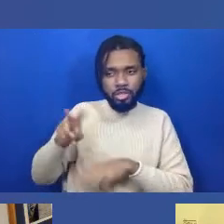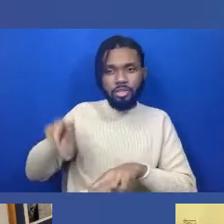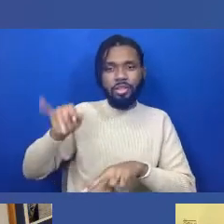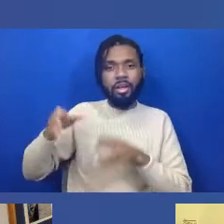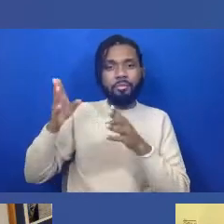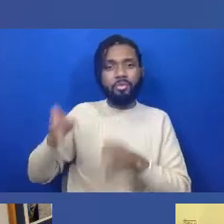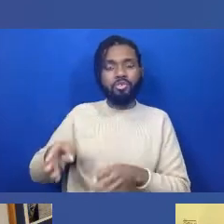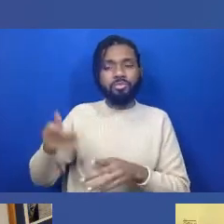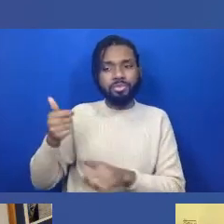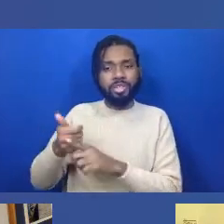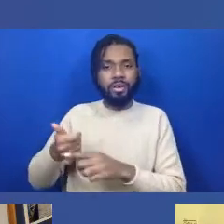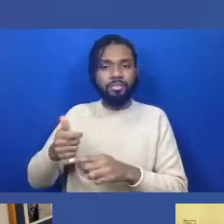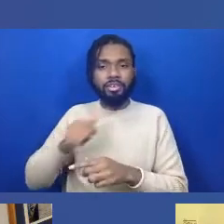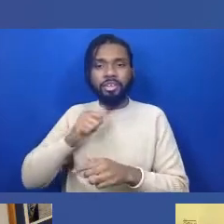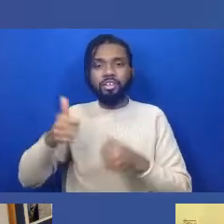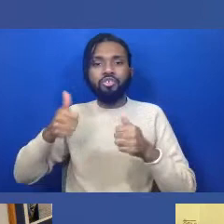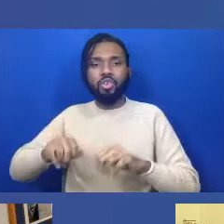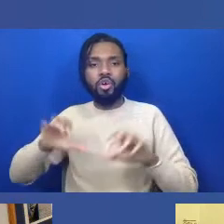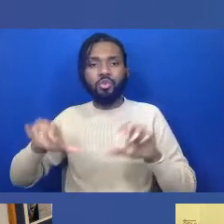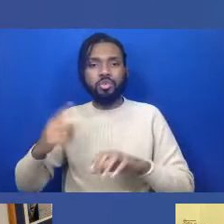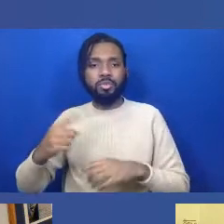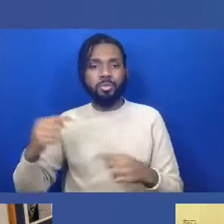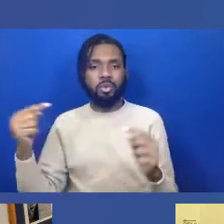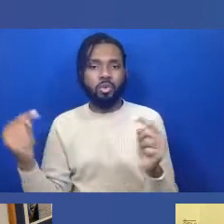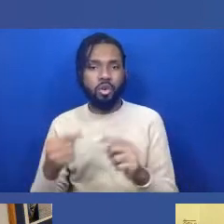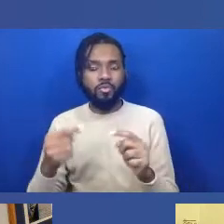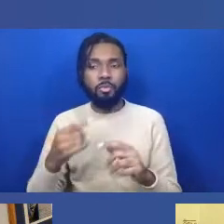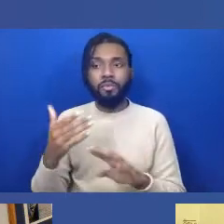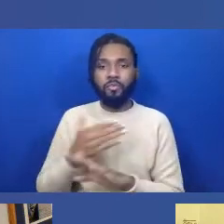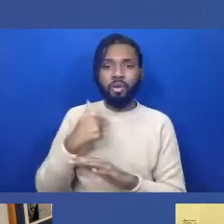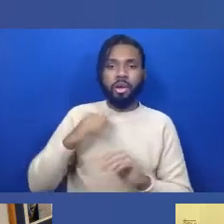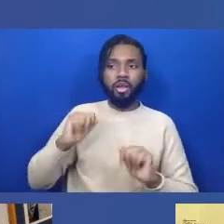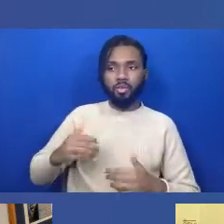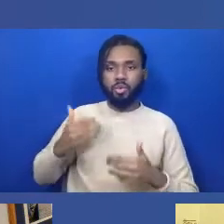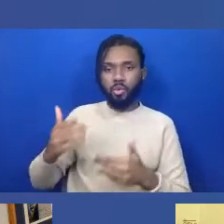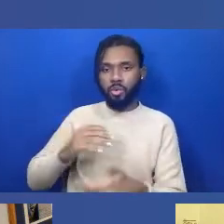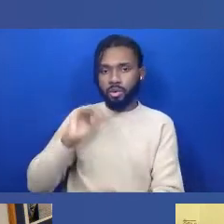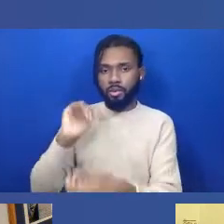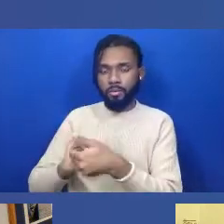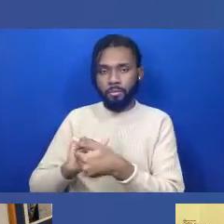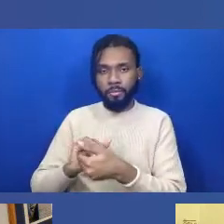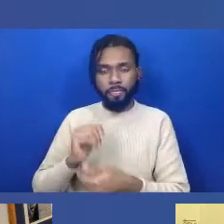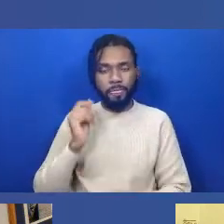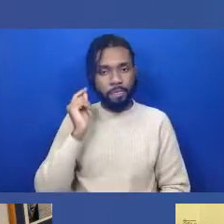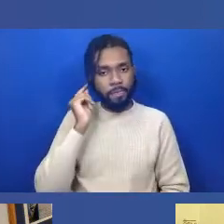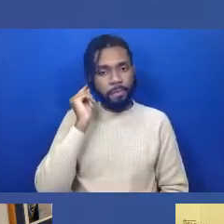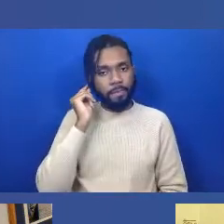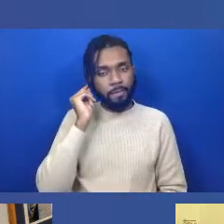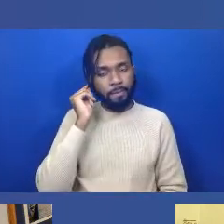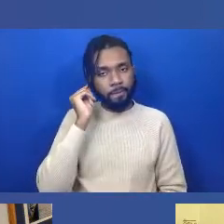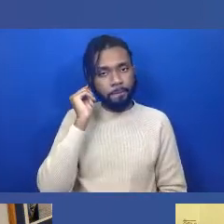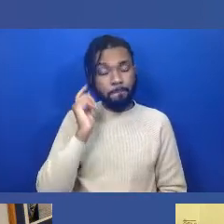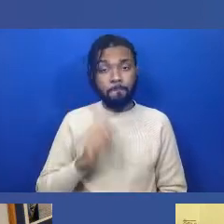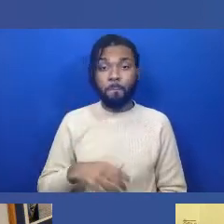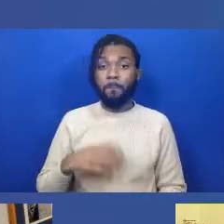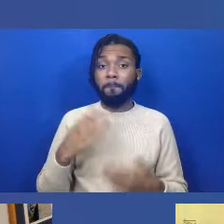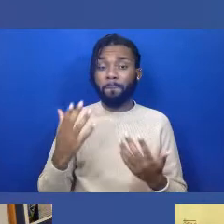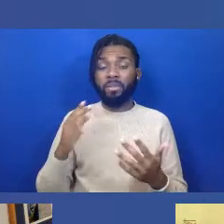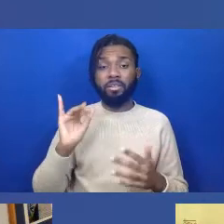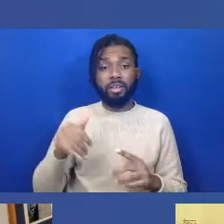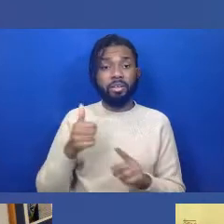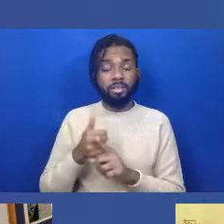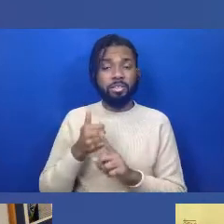something harmful before I can even engage in any kind of a collaborative process. Mm-hmm. And so so that's actually